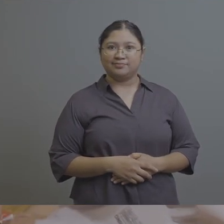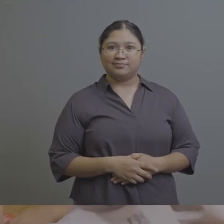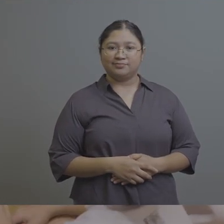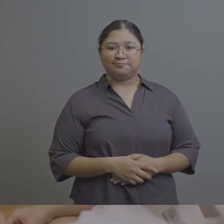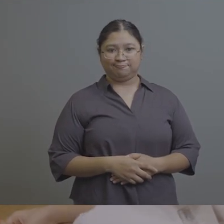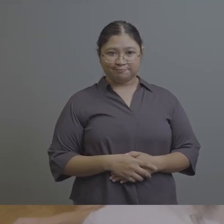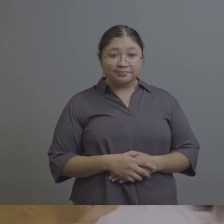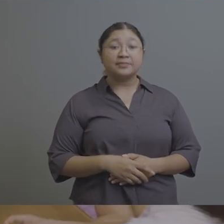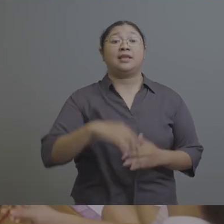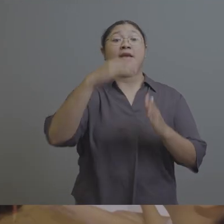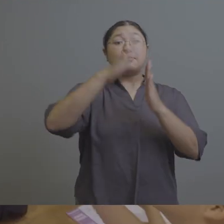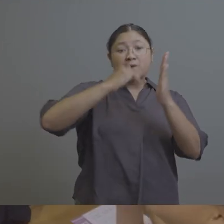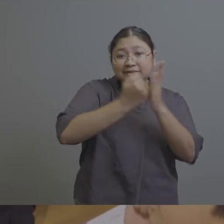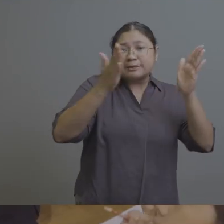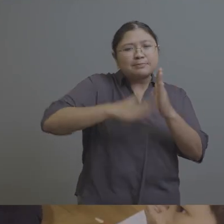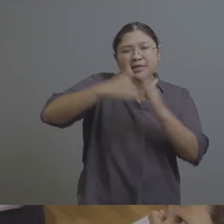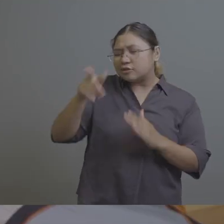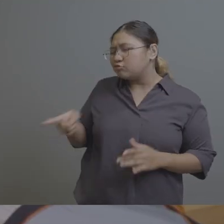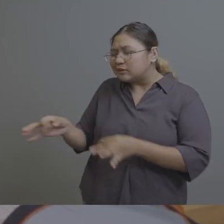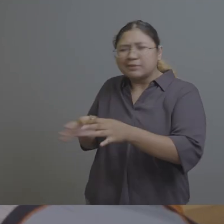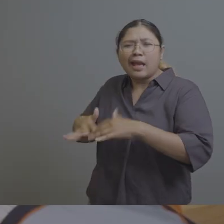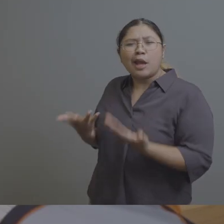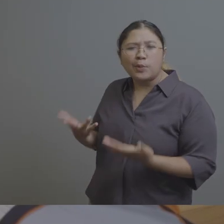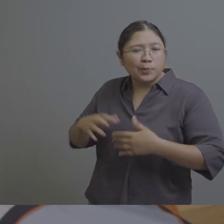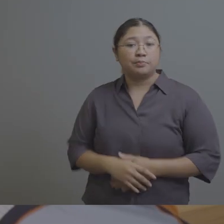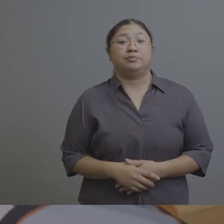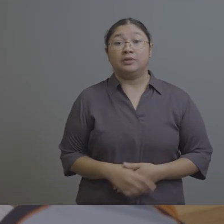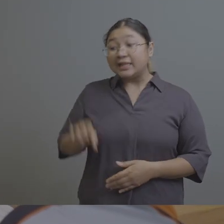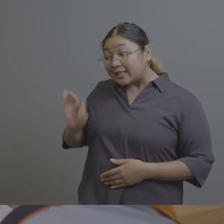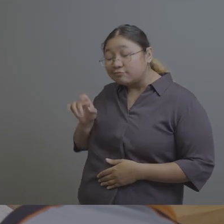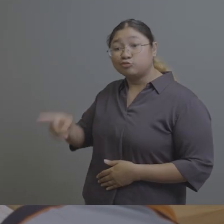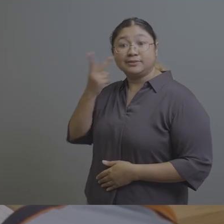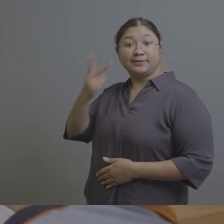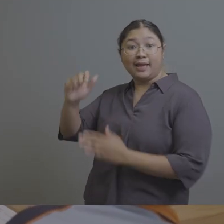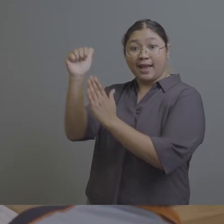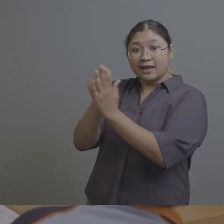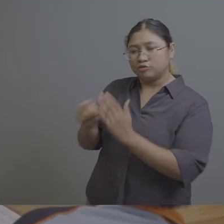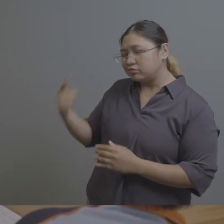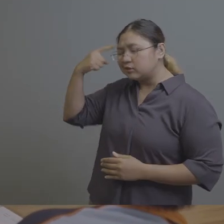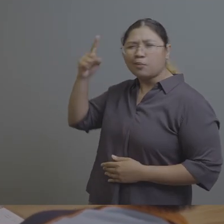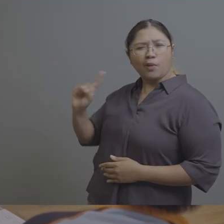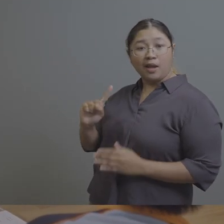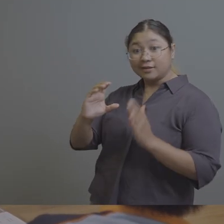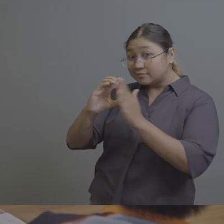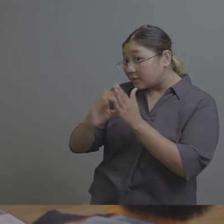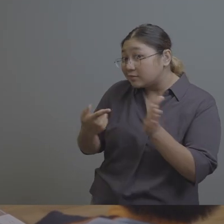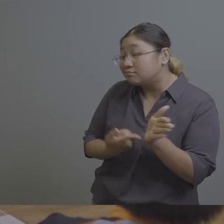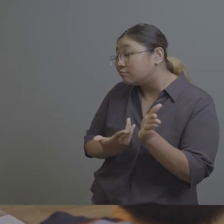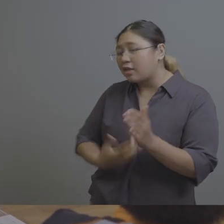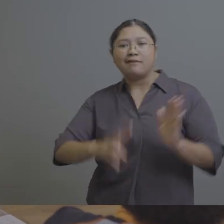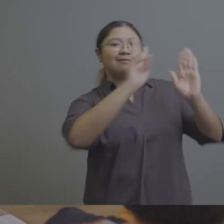How would you describe the way the artist has painted this? And if you look at this, where do you think it is? Do you think this is in the city or do you think this is the